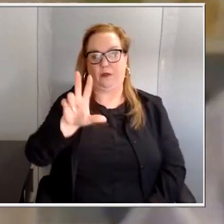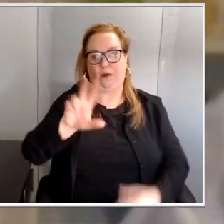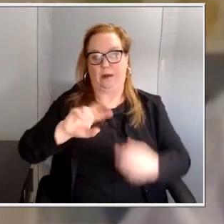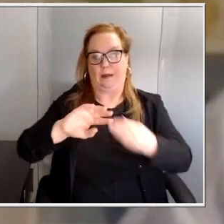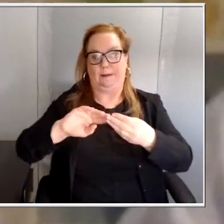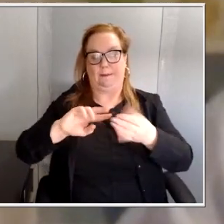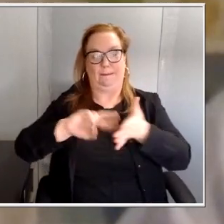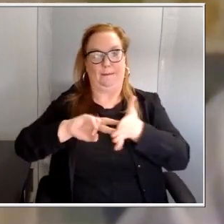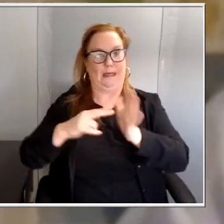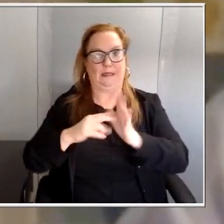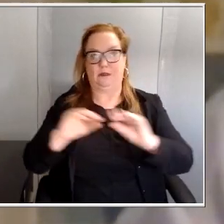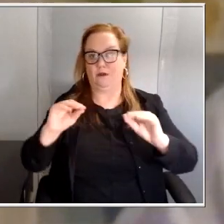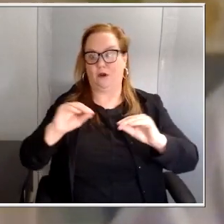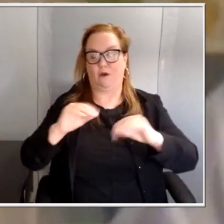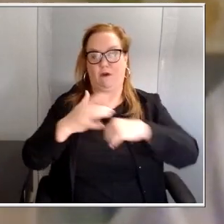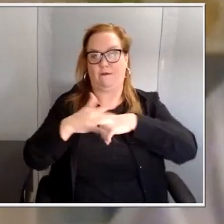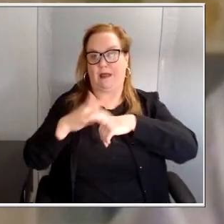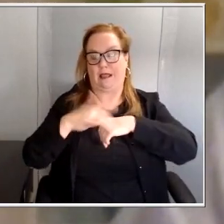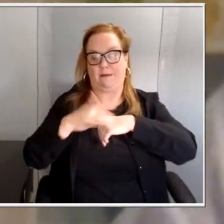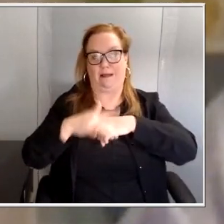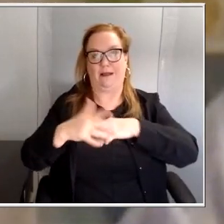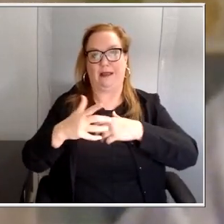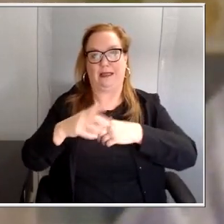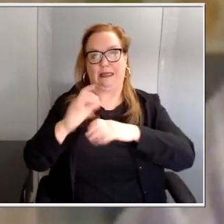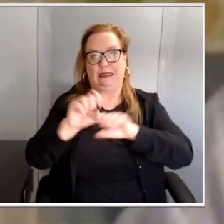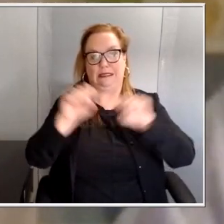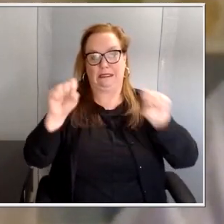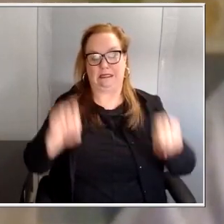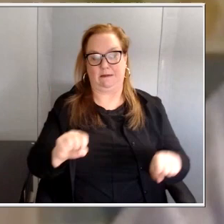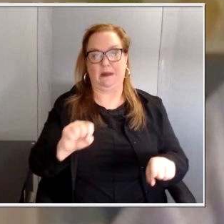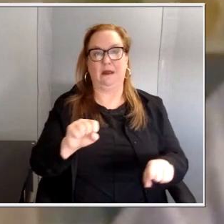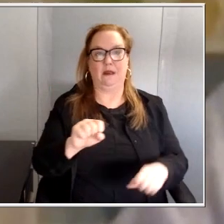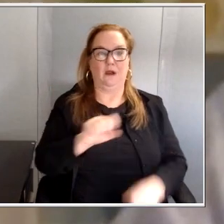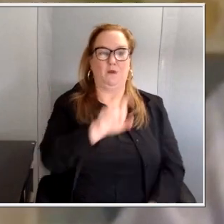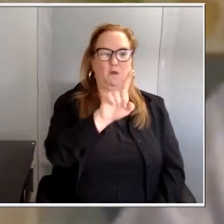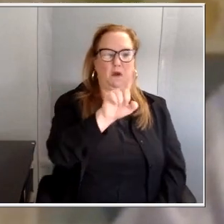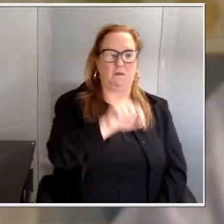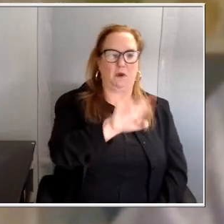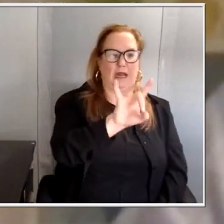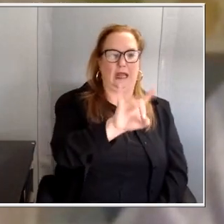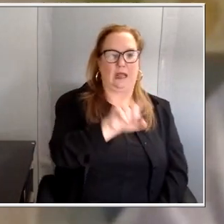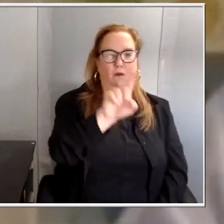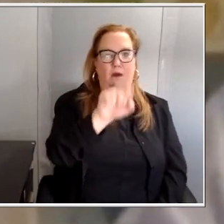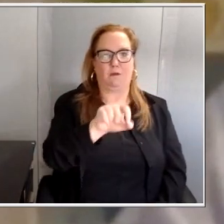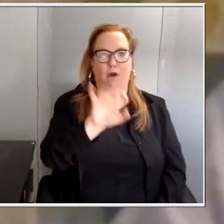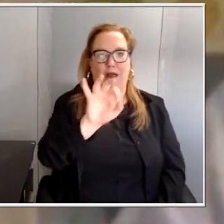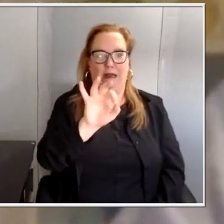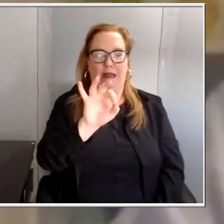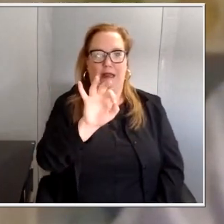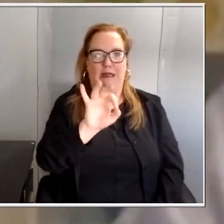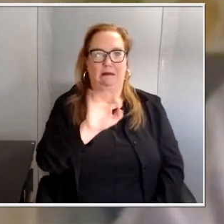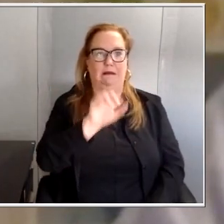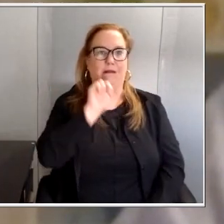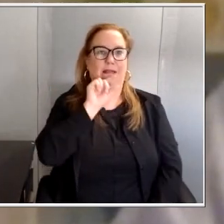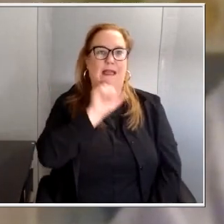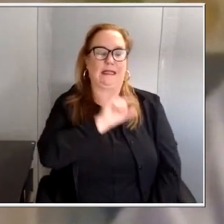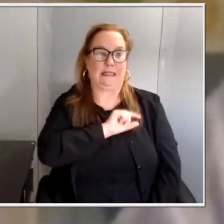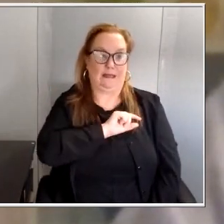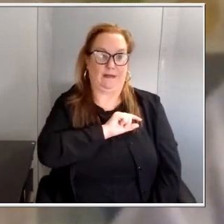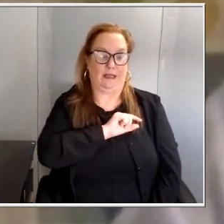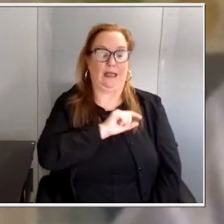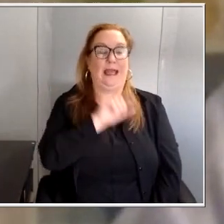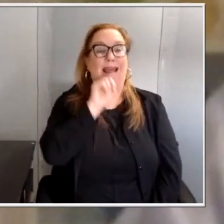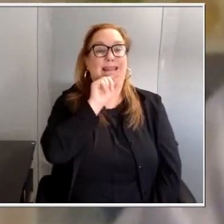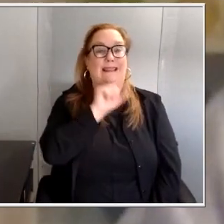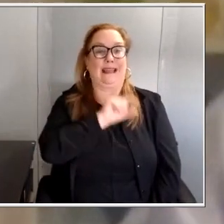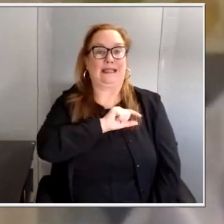no capacity in the system. And we stayed right at a 1.8, 1.9 up until Thanksgiving, where then